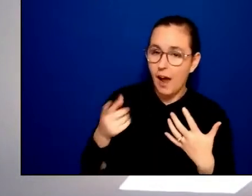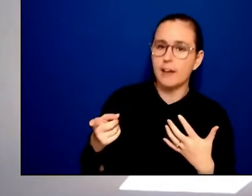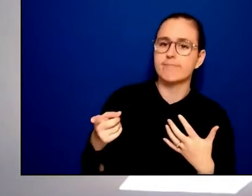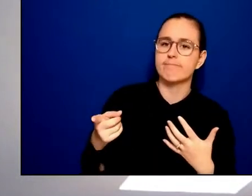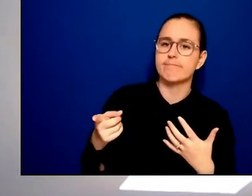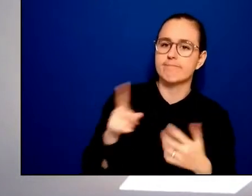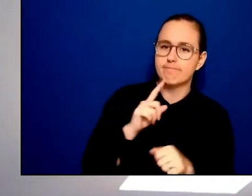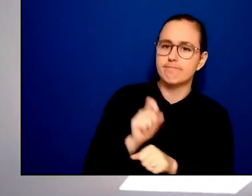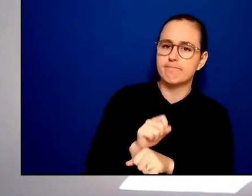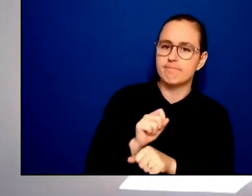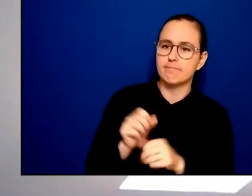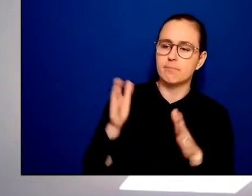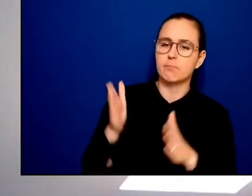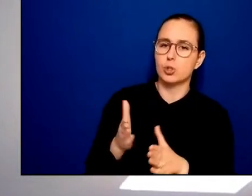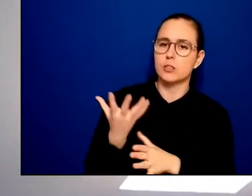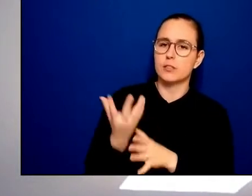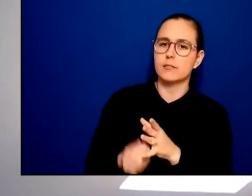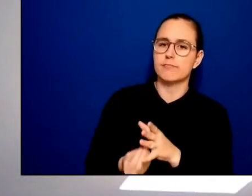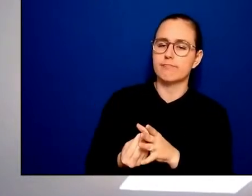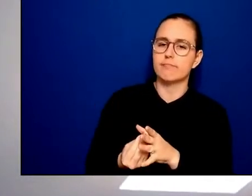speak to the forecast in just a moment.